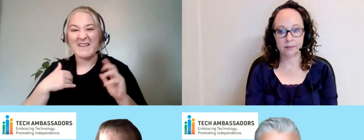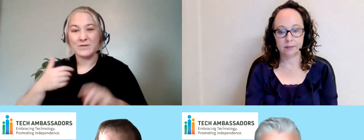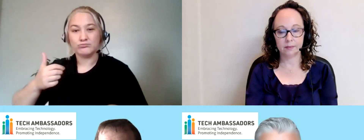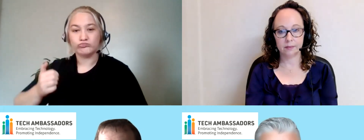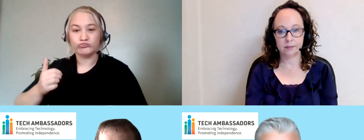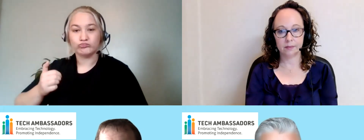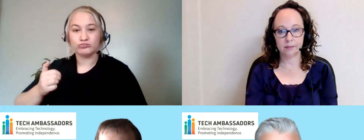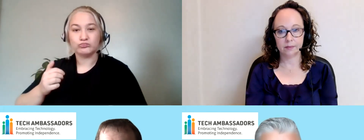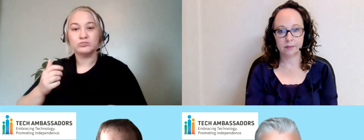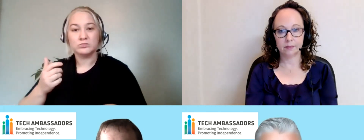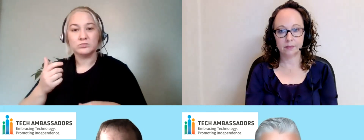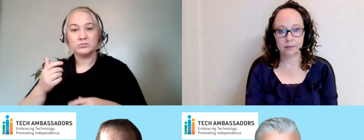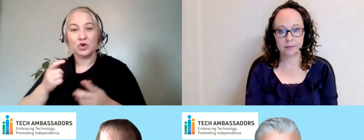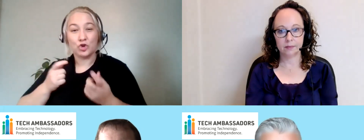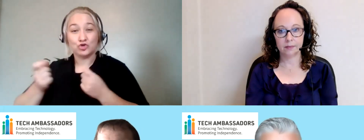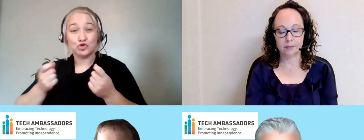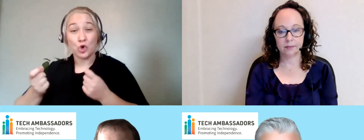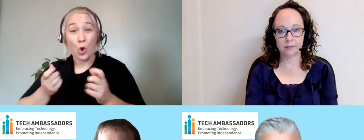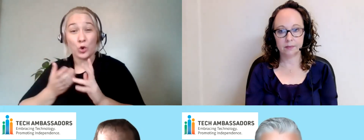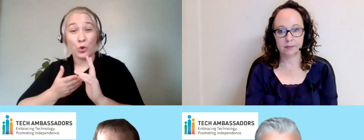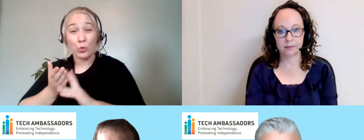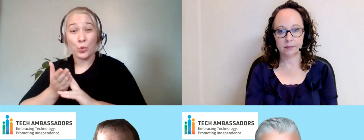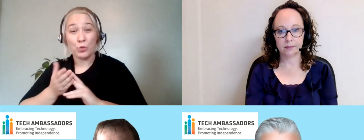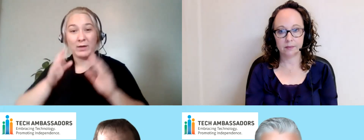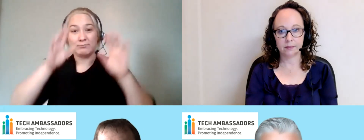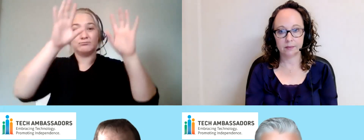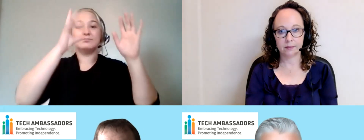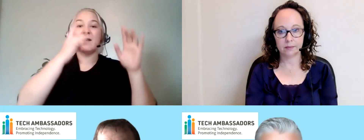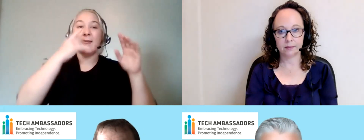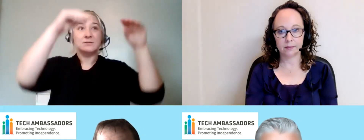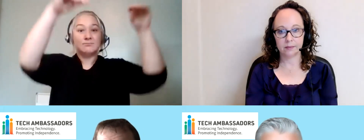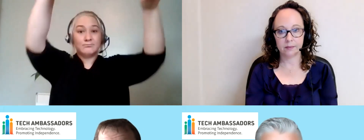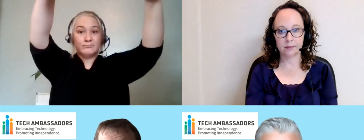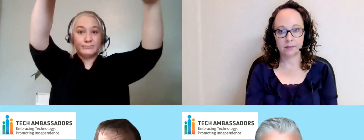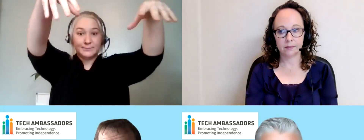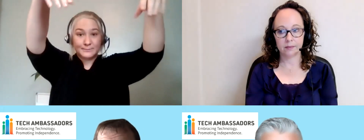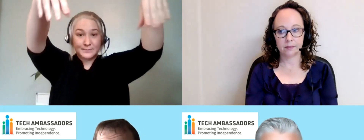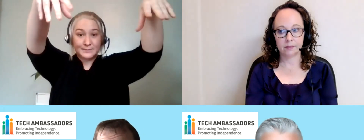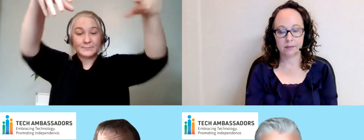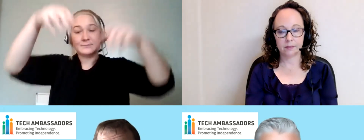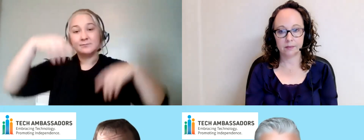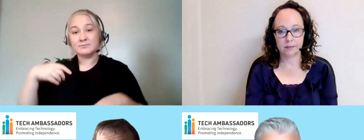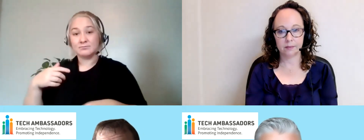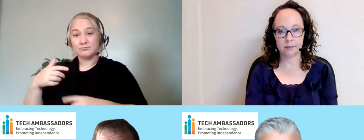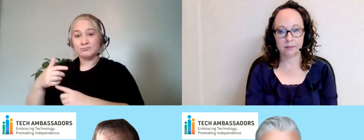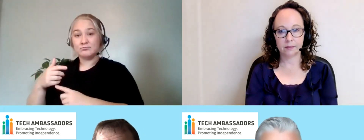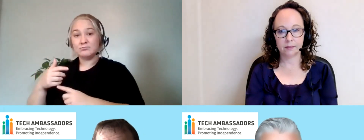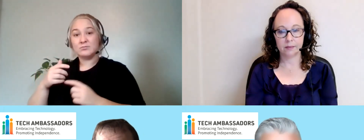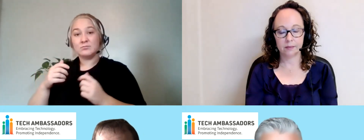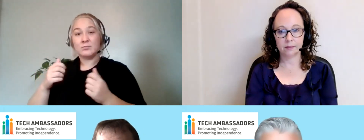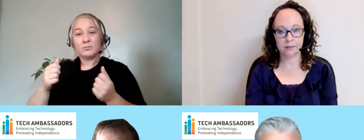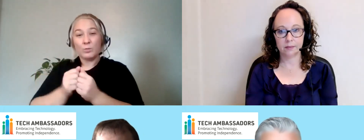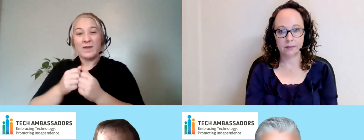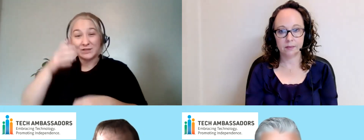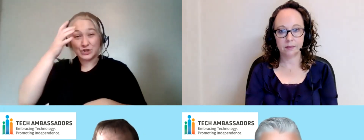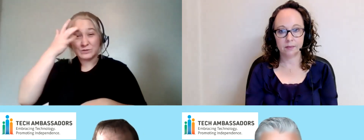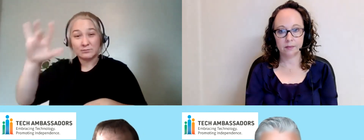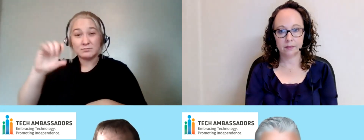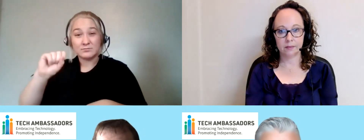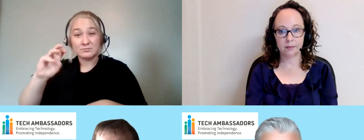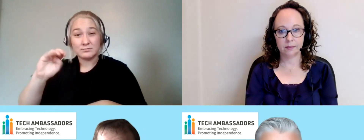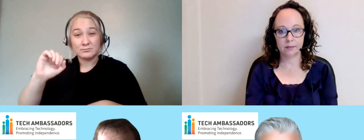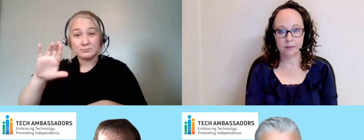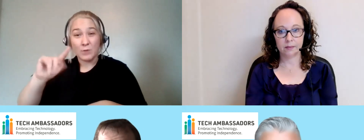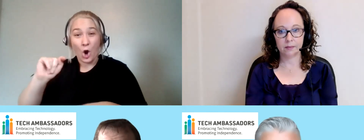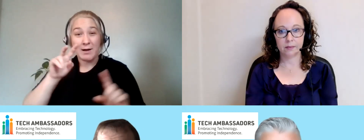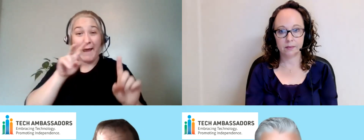controls through a smart outlet that just plugs into